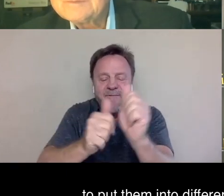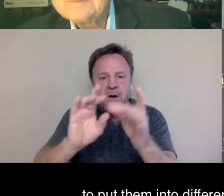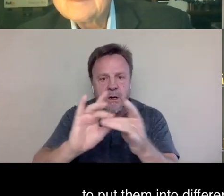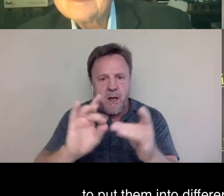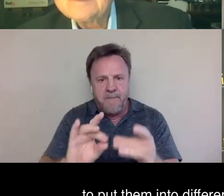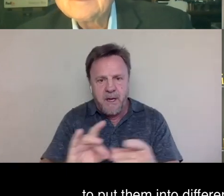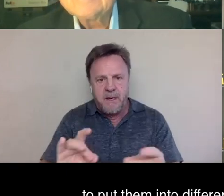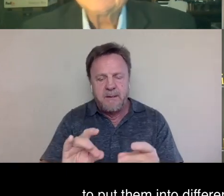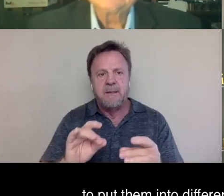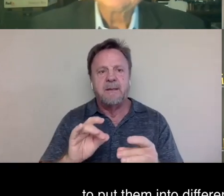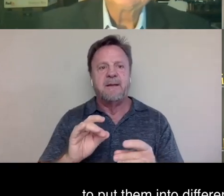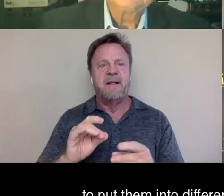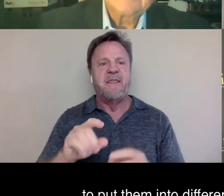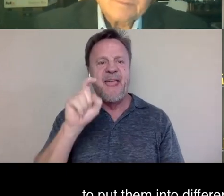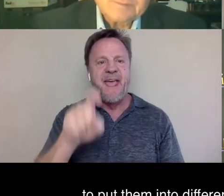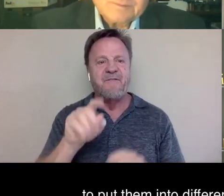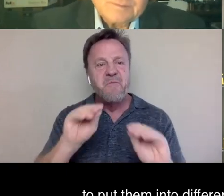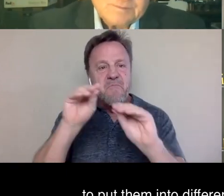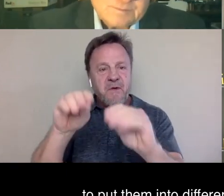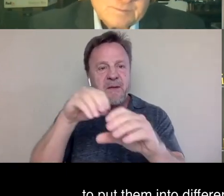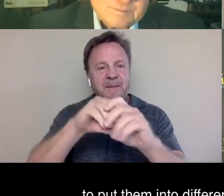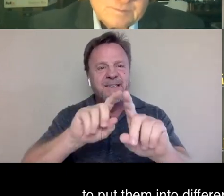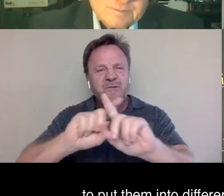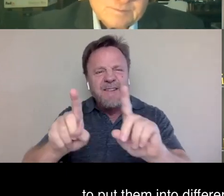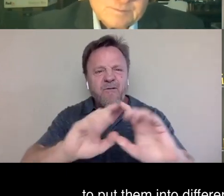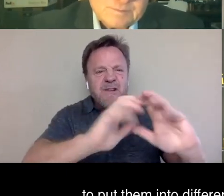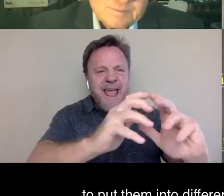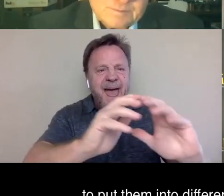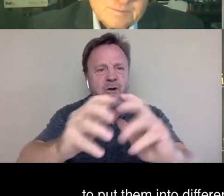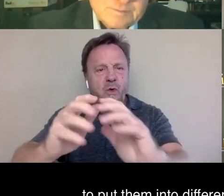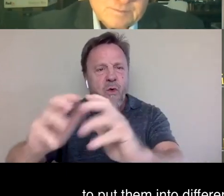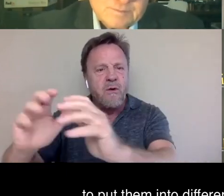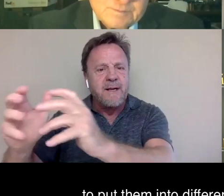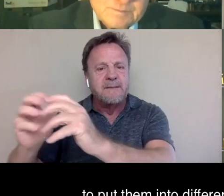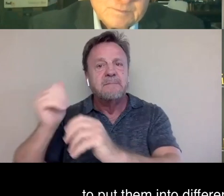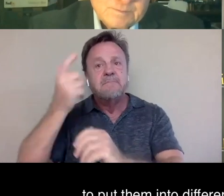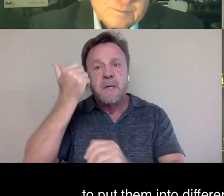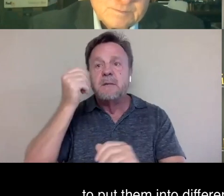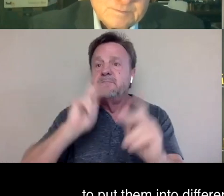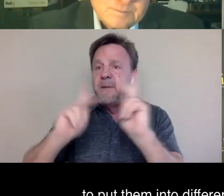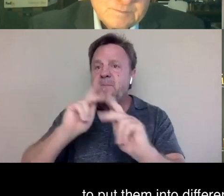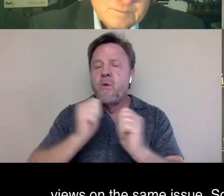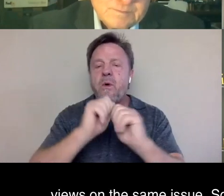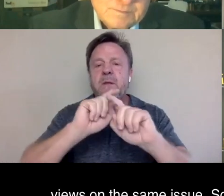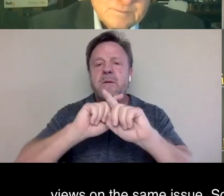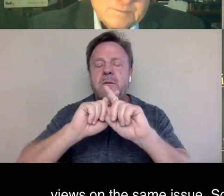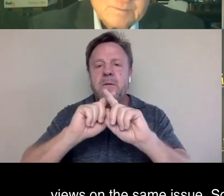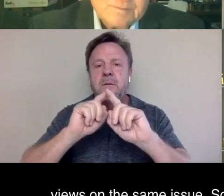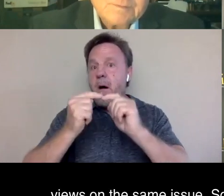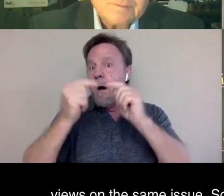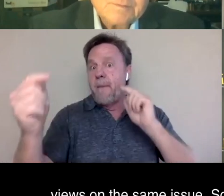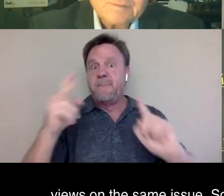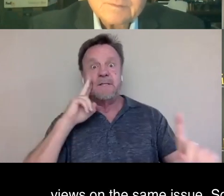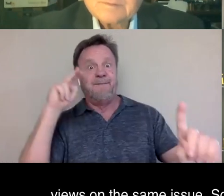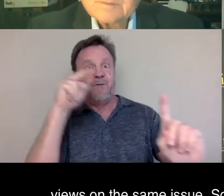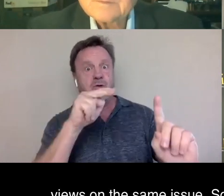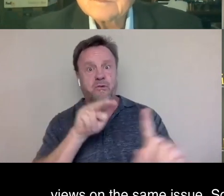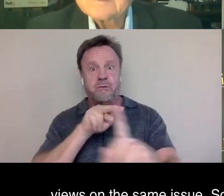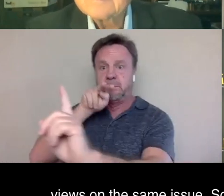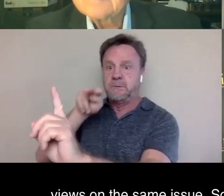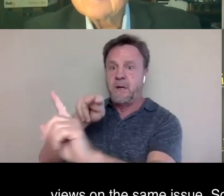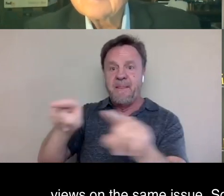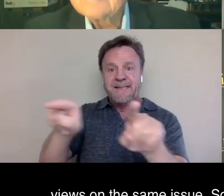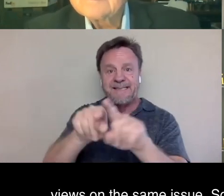to put them into different categories because there'll be people with different views, opposite views on the same issue.